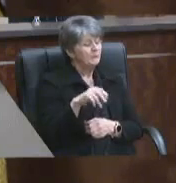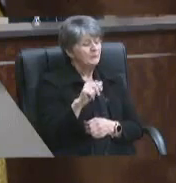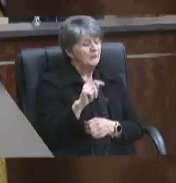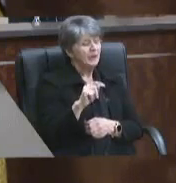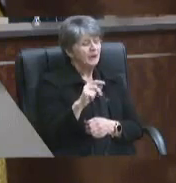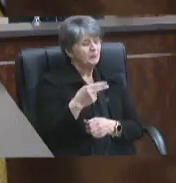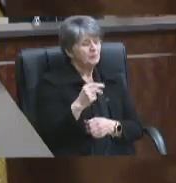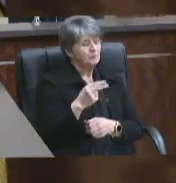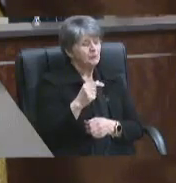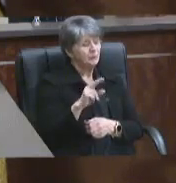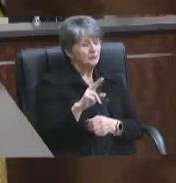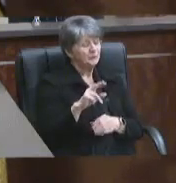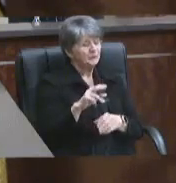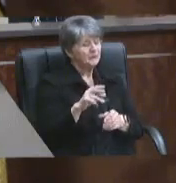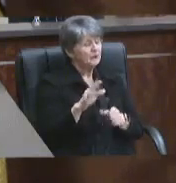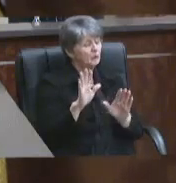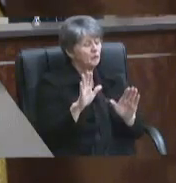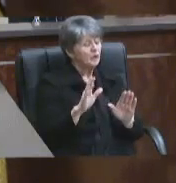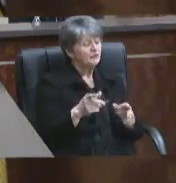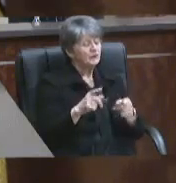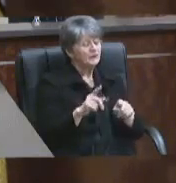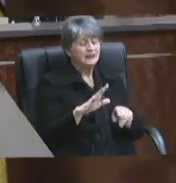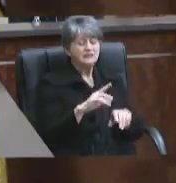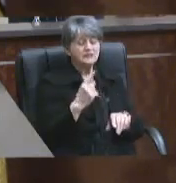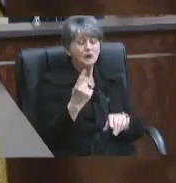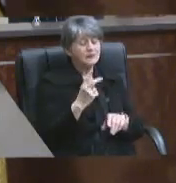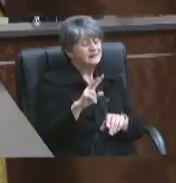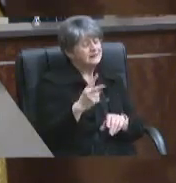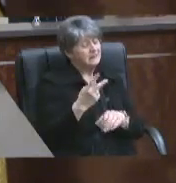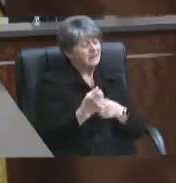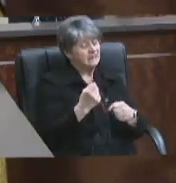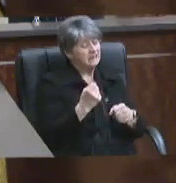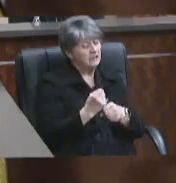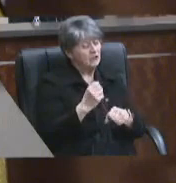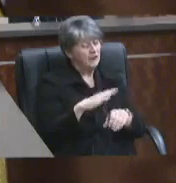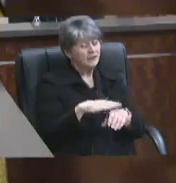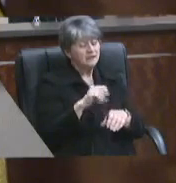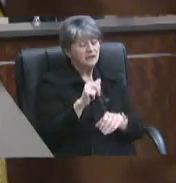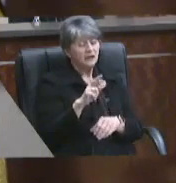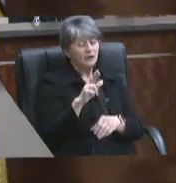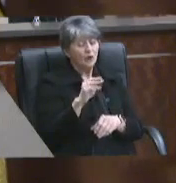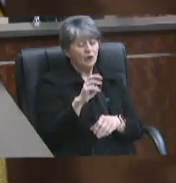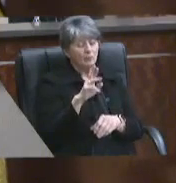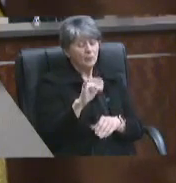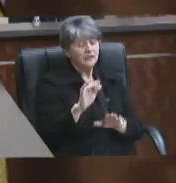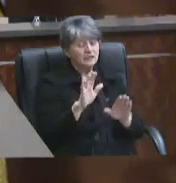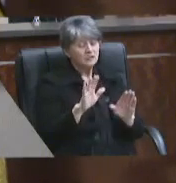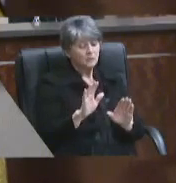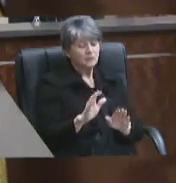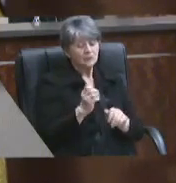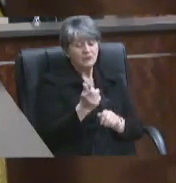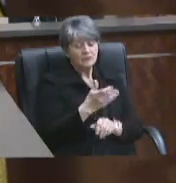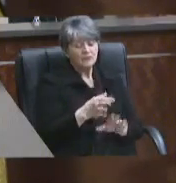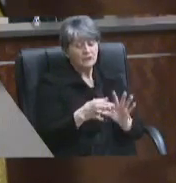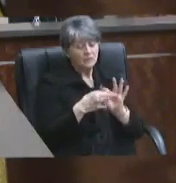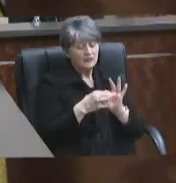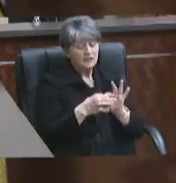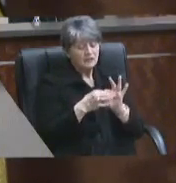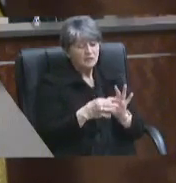It's at the Armory. This is only the second year, and it's great. Everything that has to do with health and